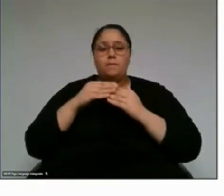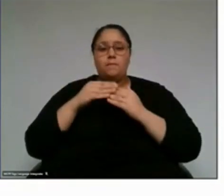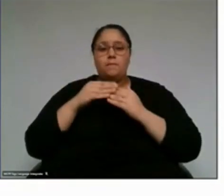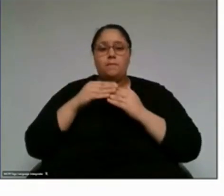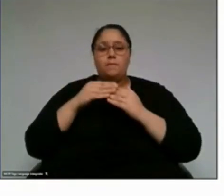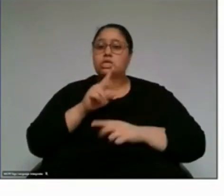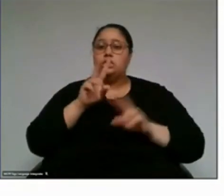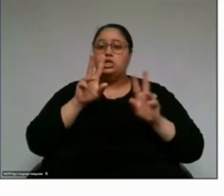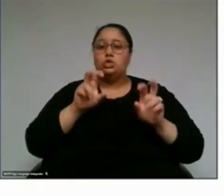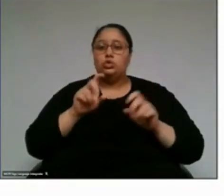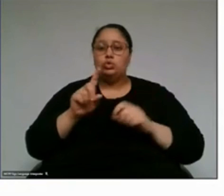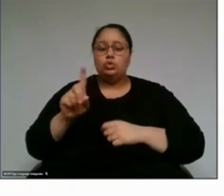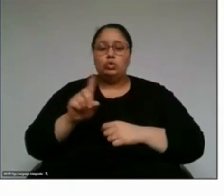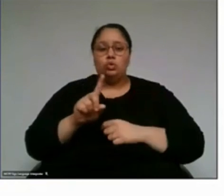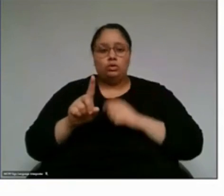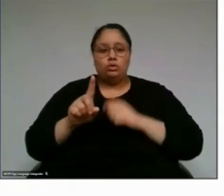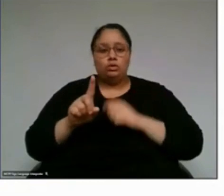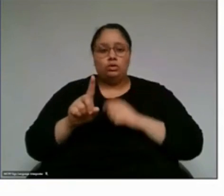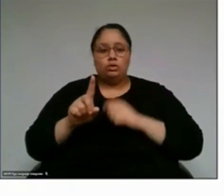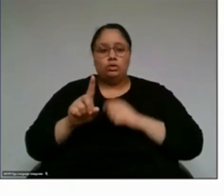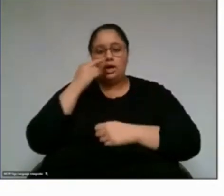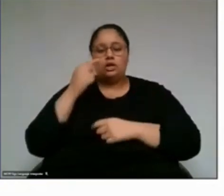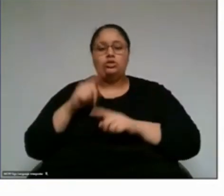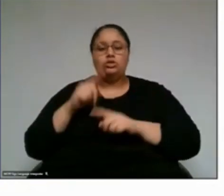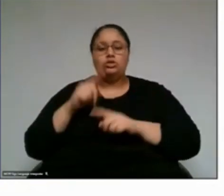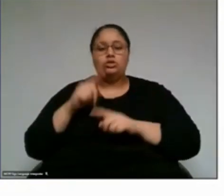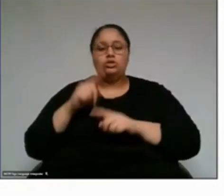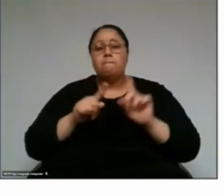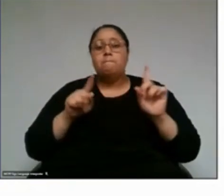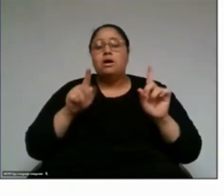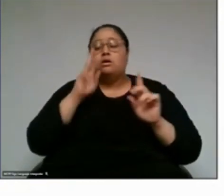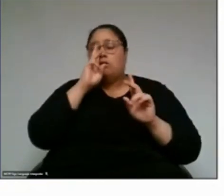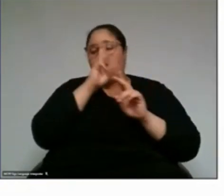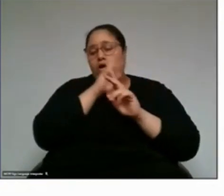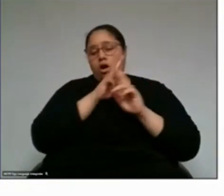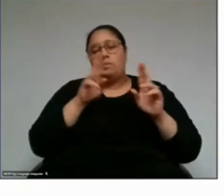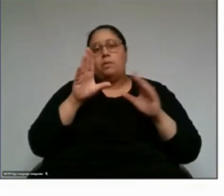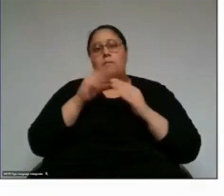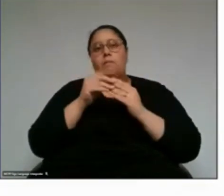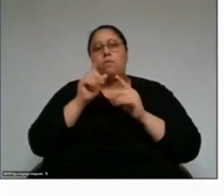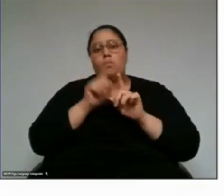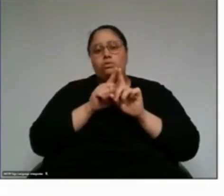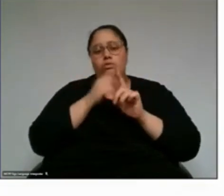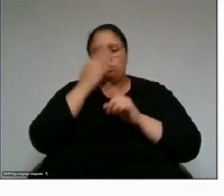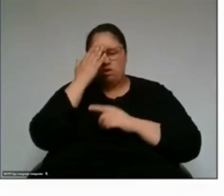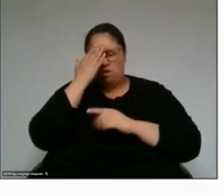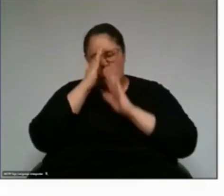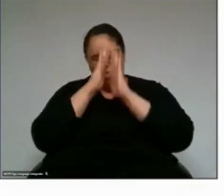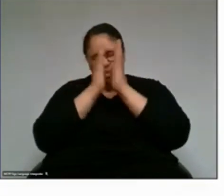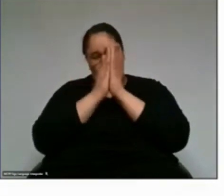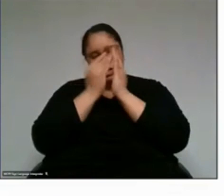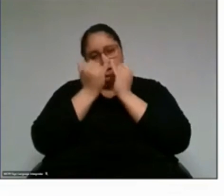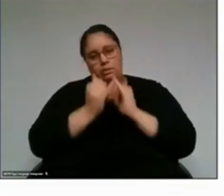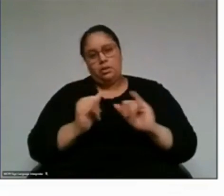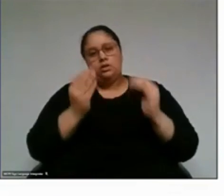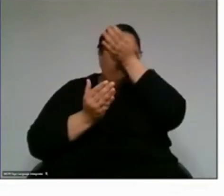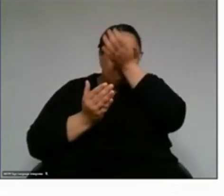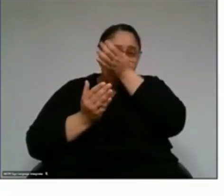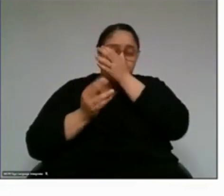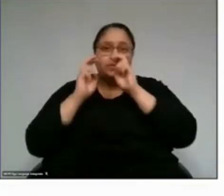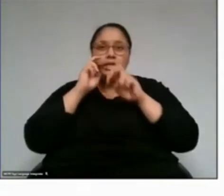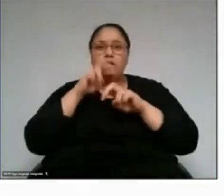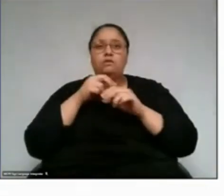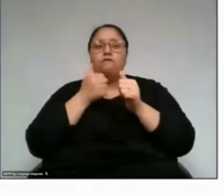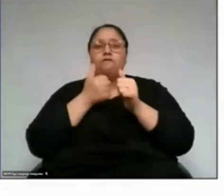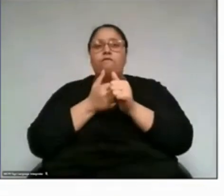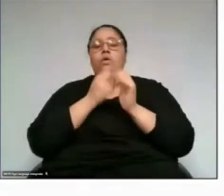real issue is Russia and the Ukraine. Of course, the honourable member knows all independent schools are required to follow the